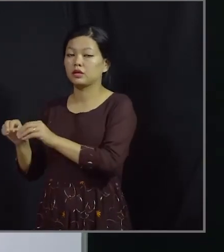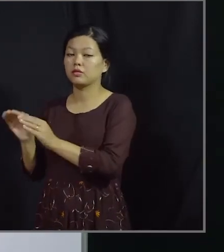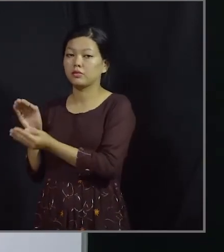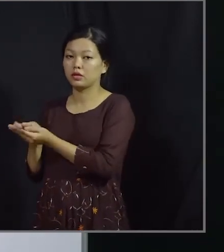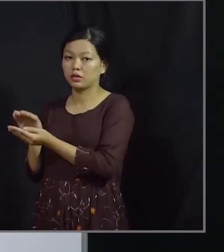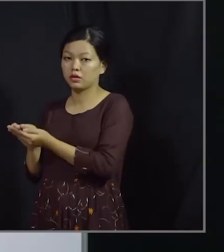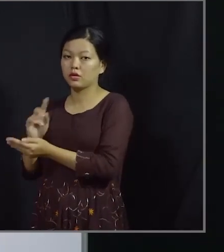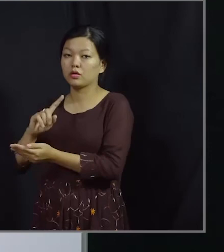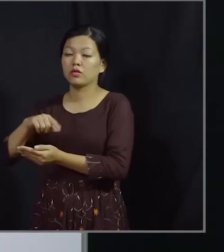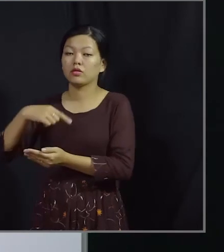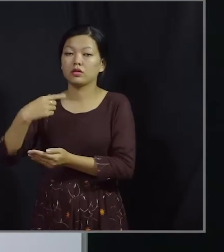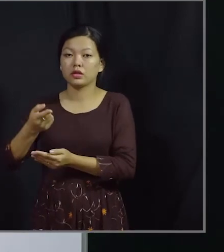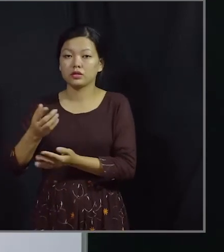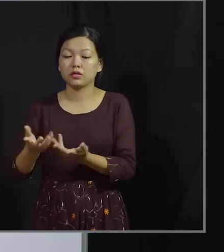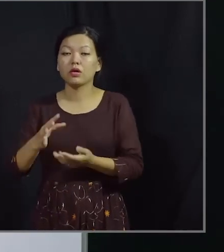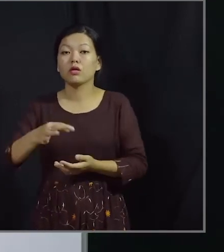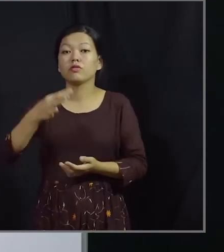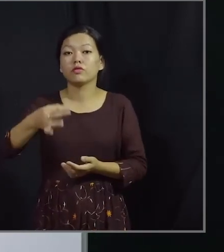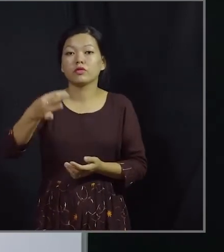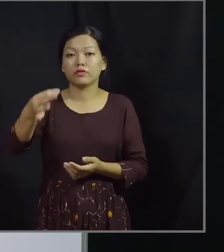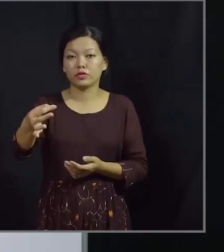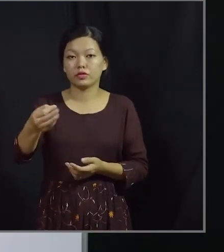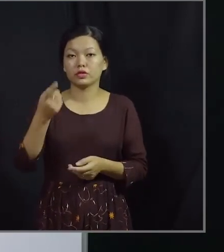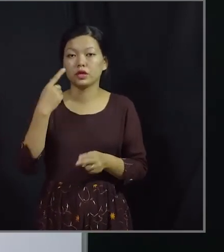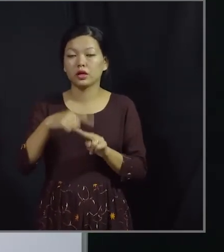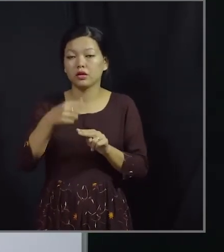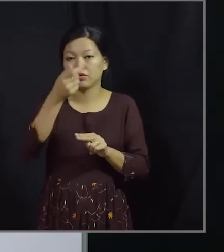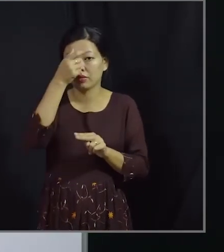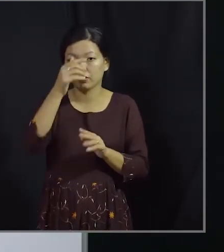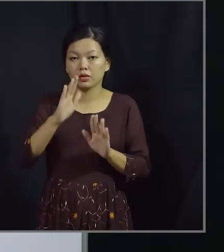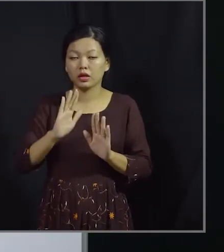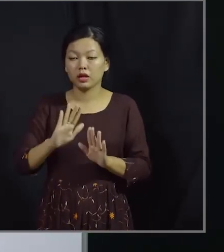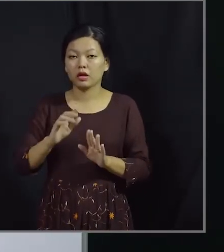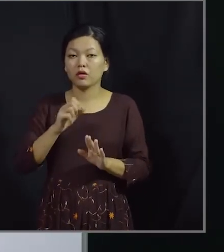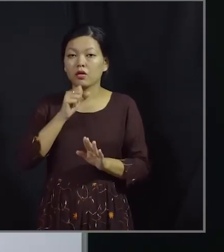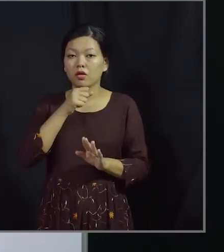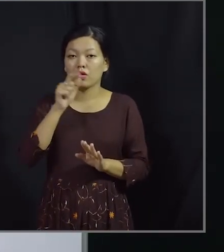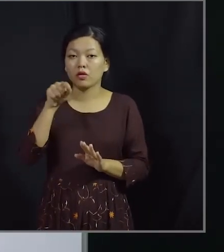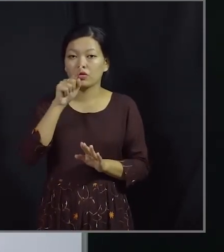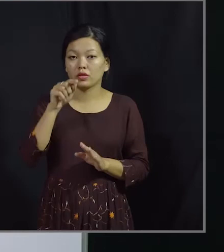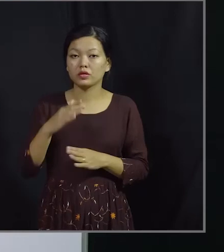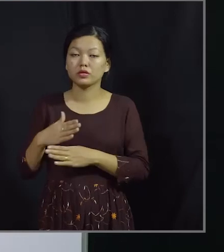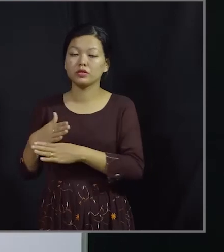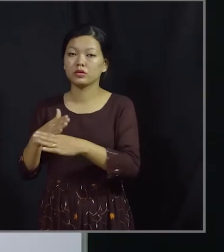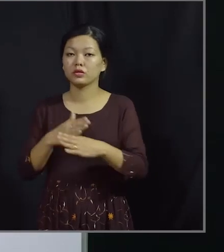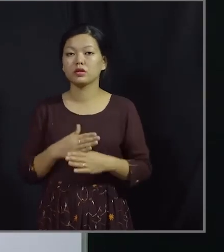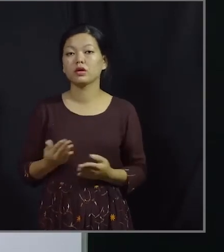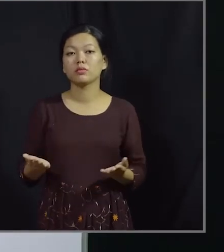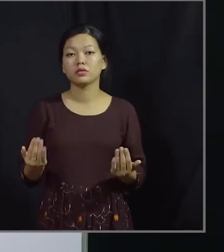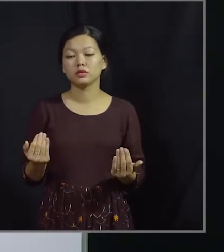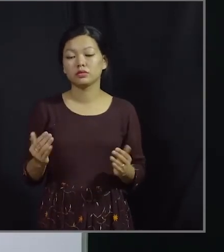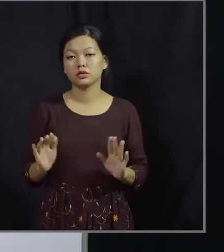the partners, all partners, in an old ratio when the reconstitution takes place.